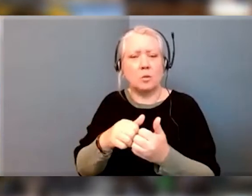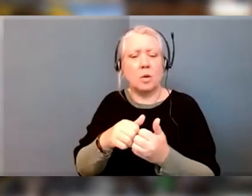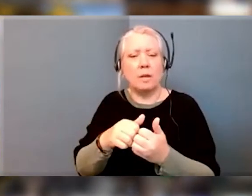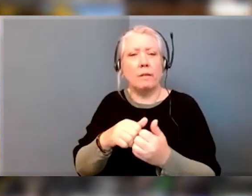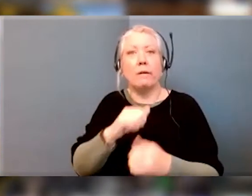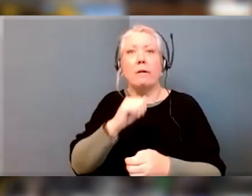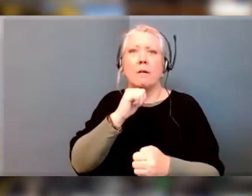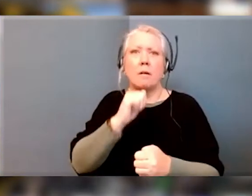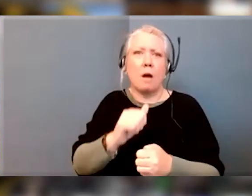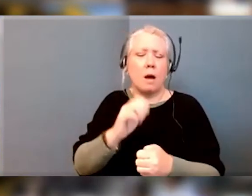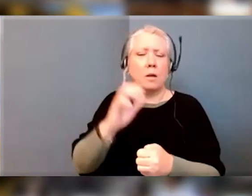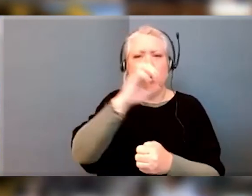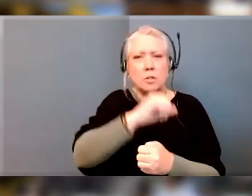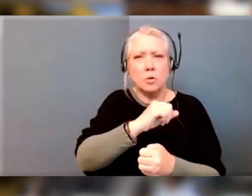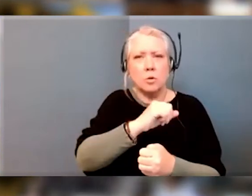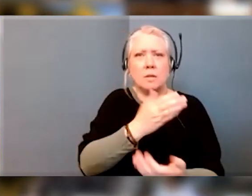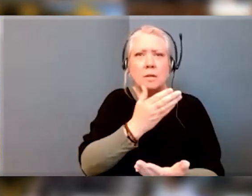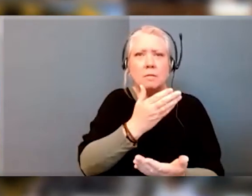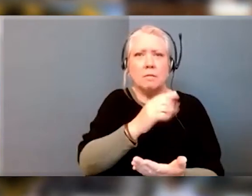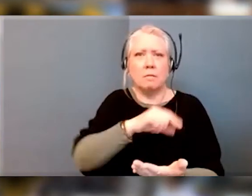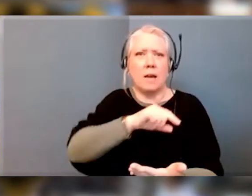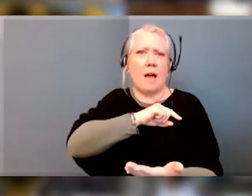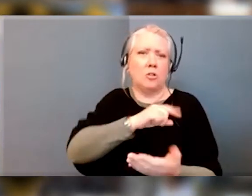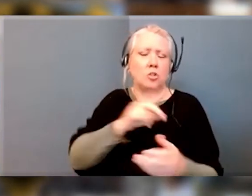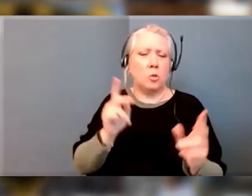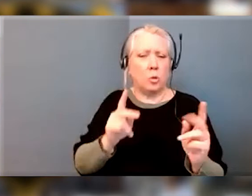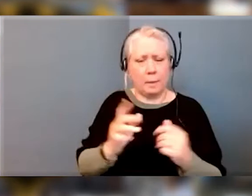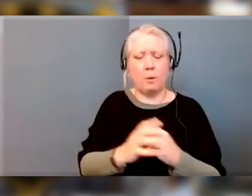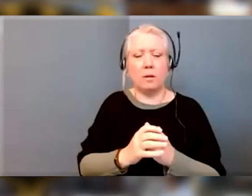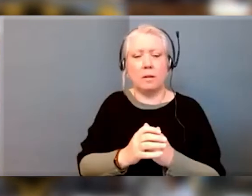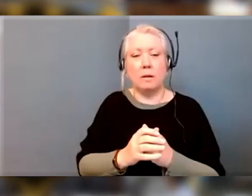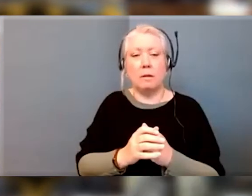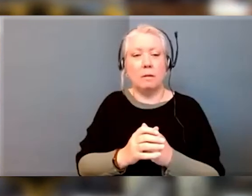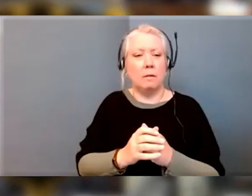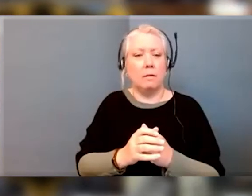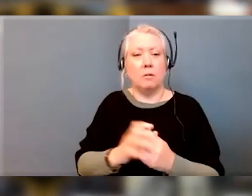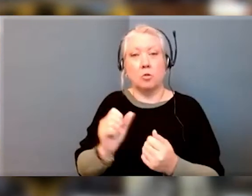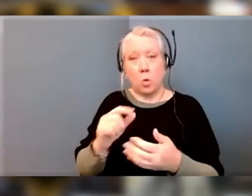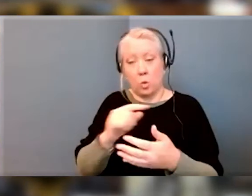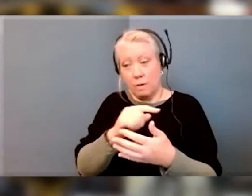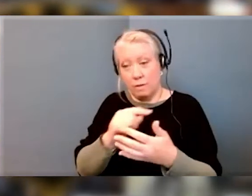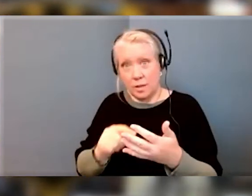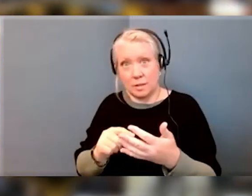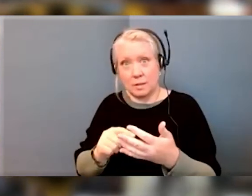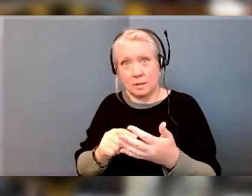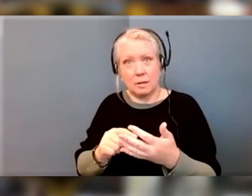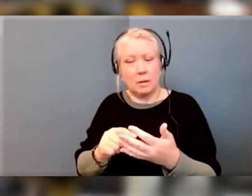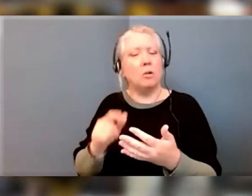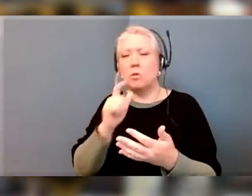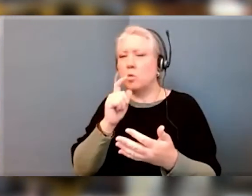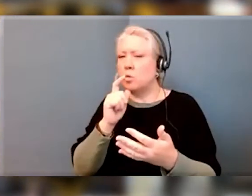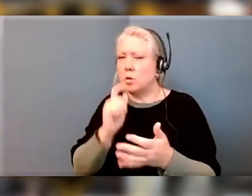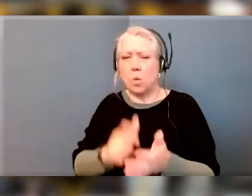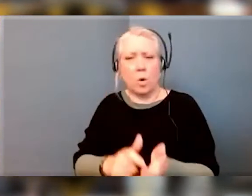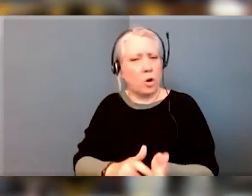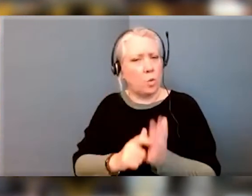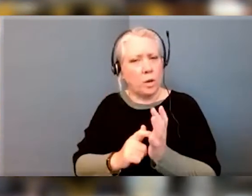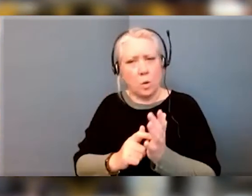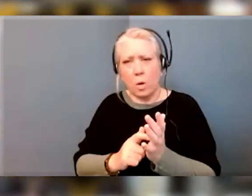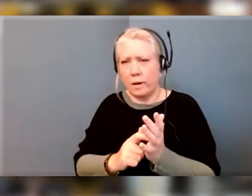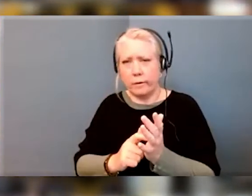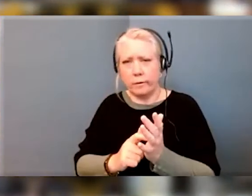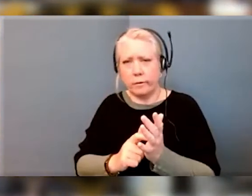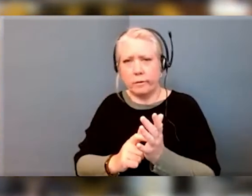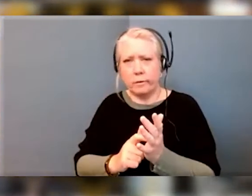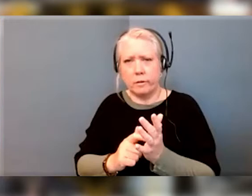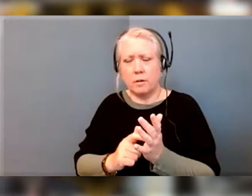people. If you are working exclusively with any one of these populations, you don't have to collect income verification for those persons, but you will